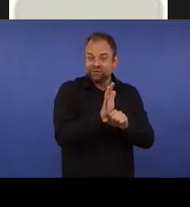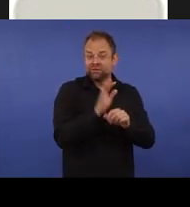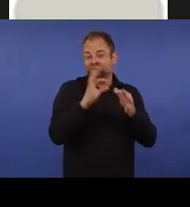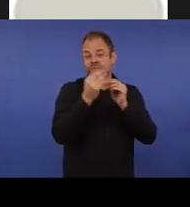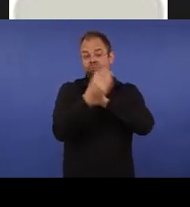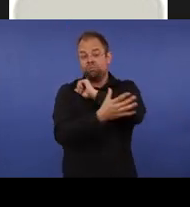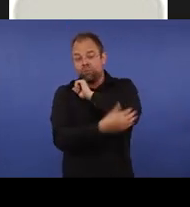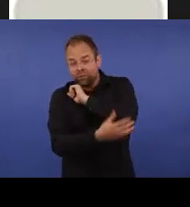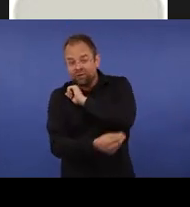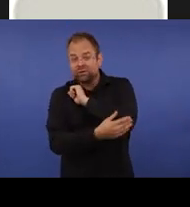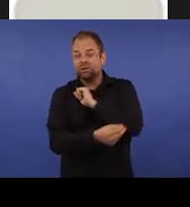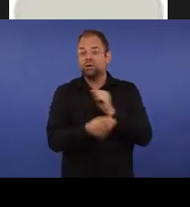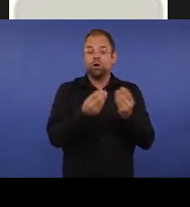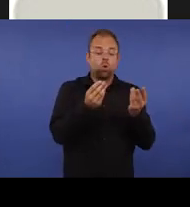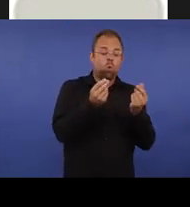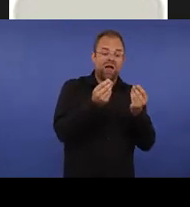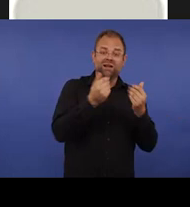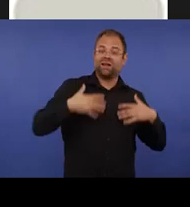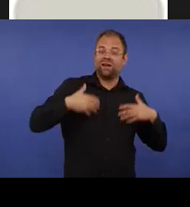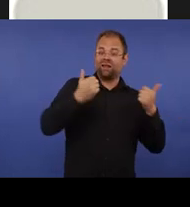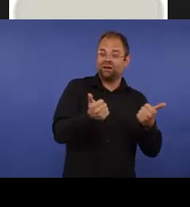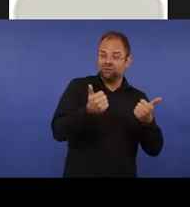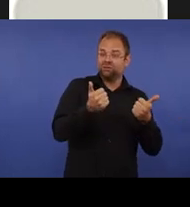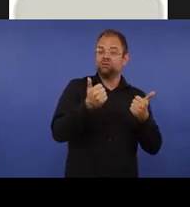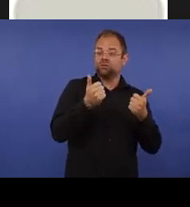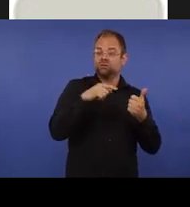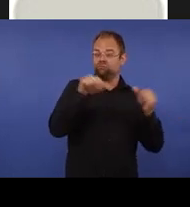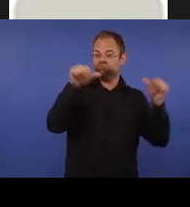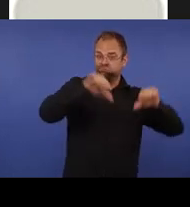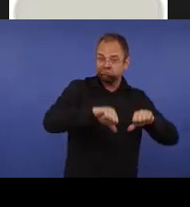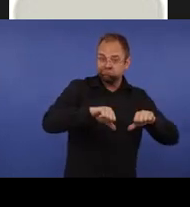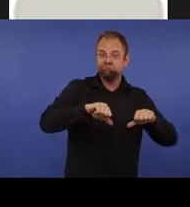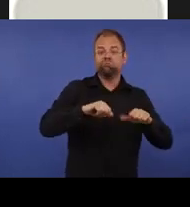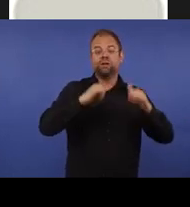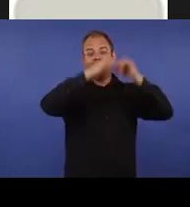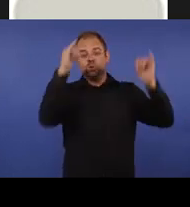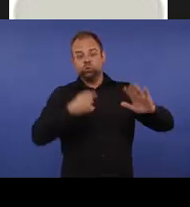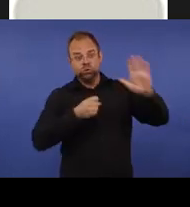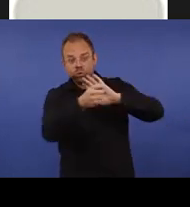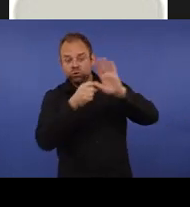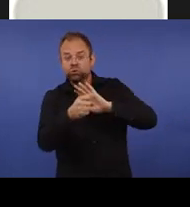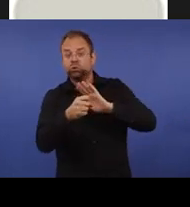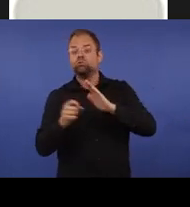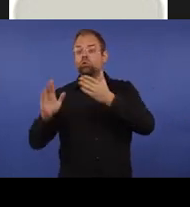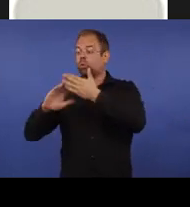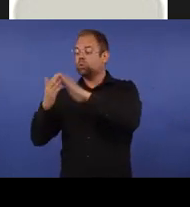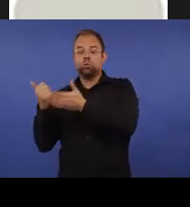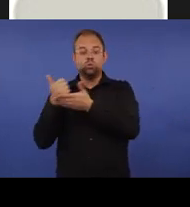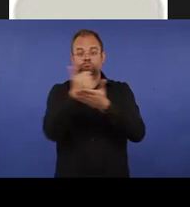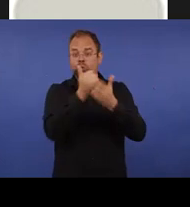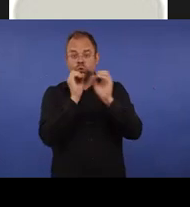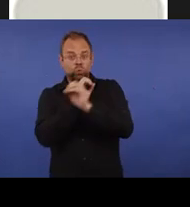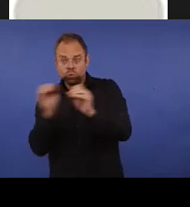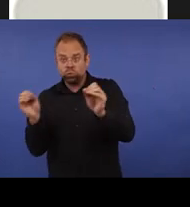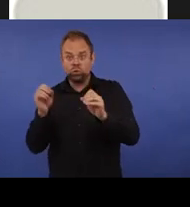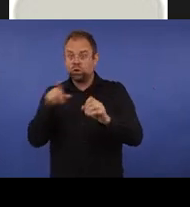general public to understand that we are fighting not just for our rights, but for their rights, I find